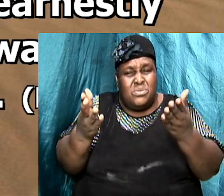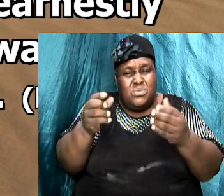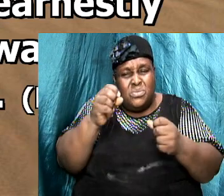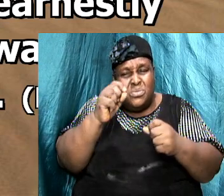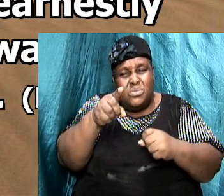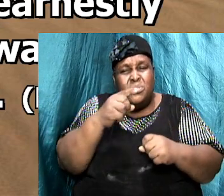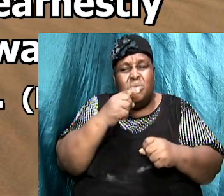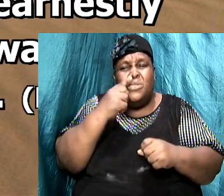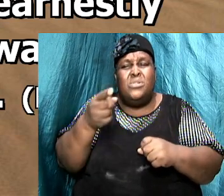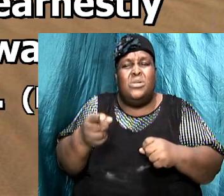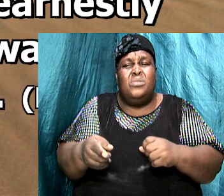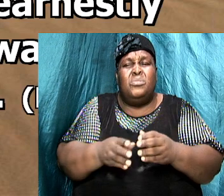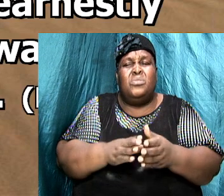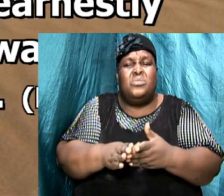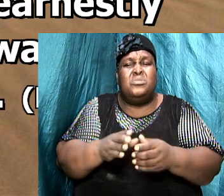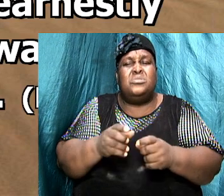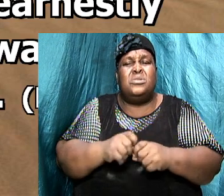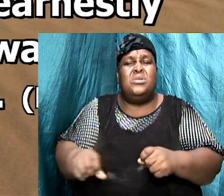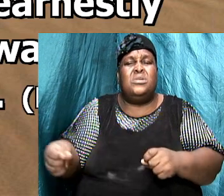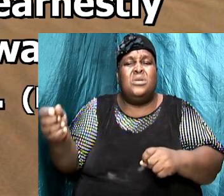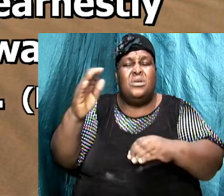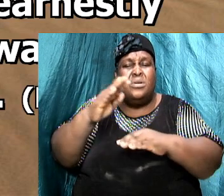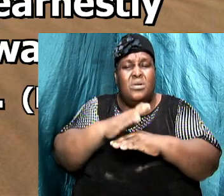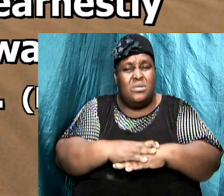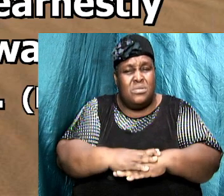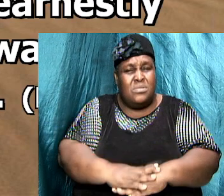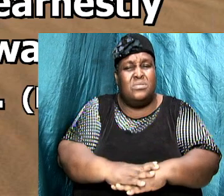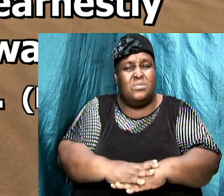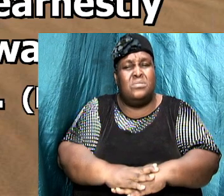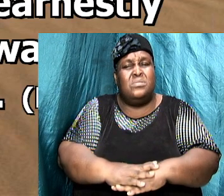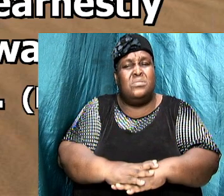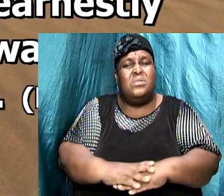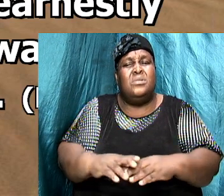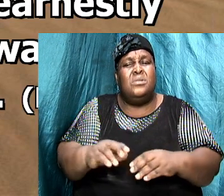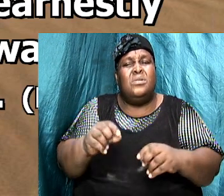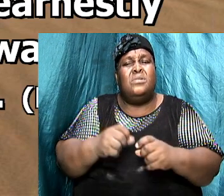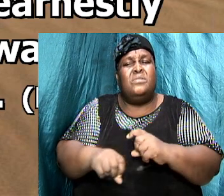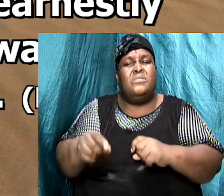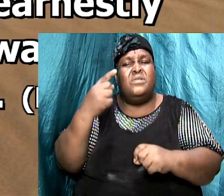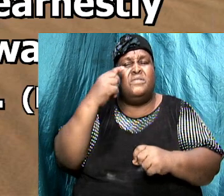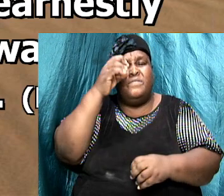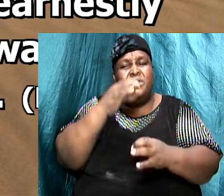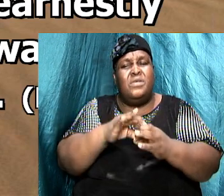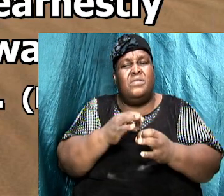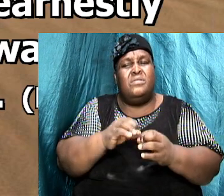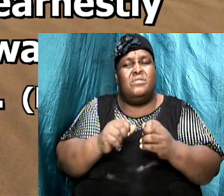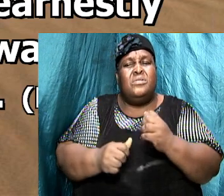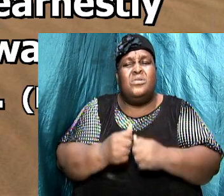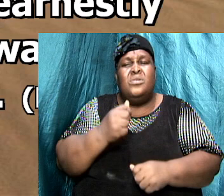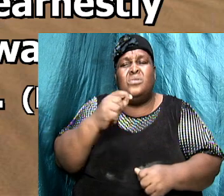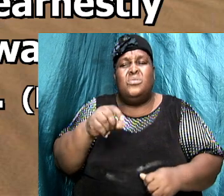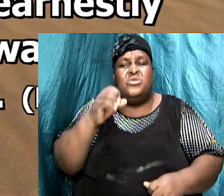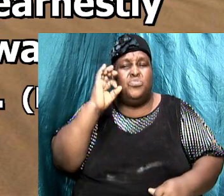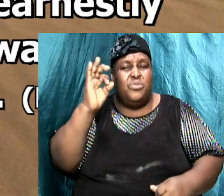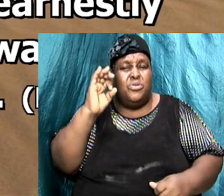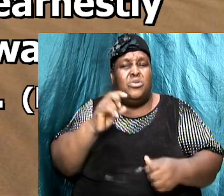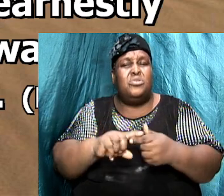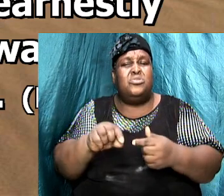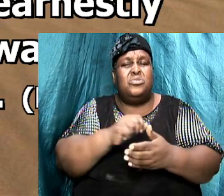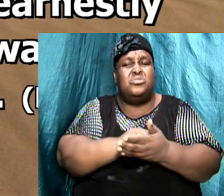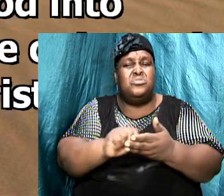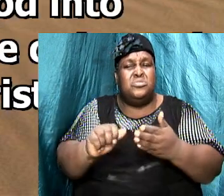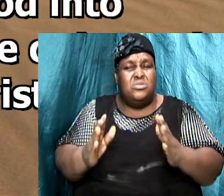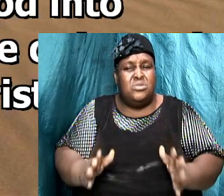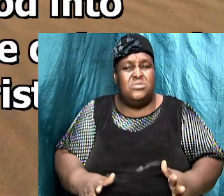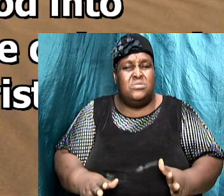should earnestly contend for the faith which was once delivered unto the saints. For there are certain